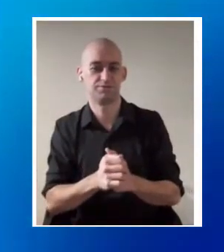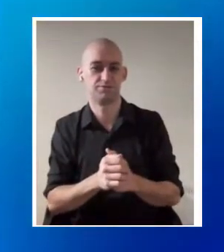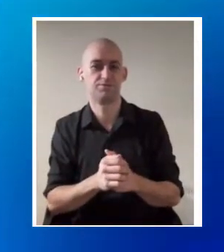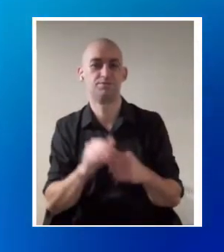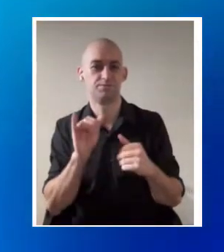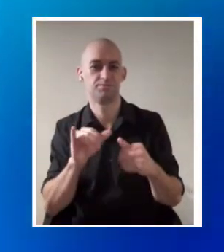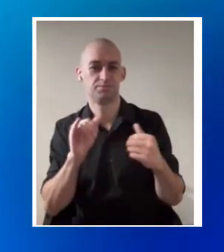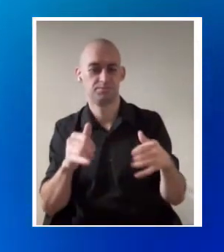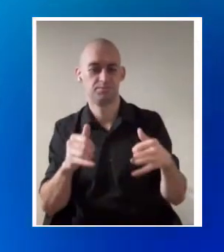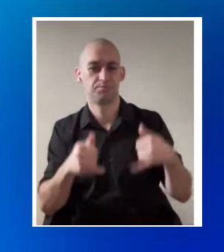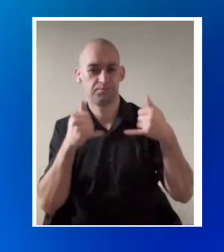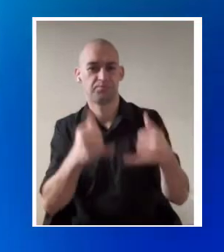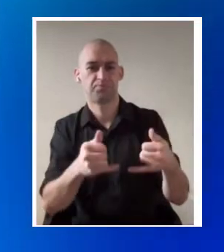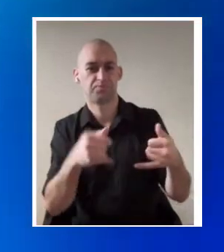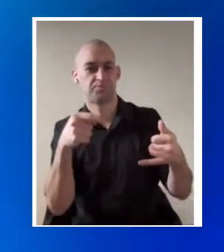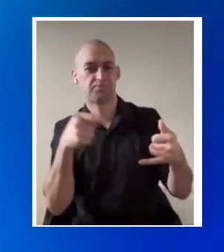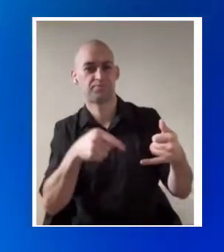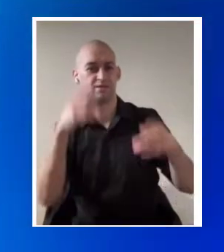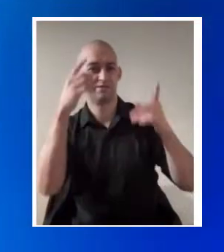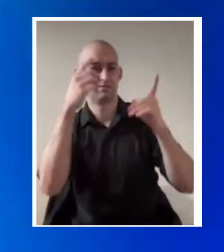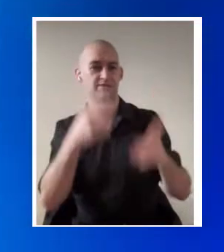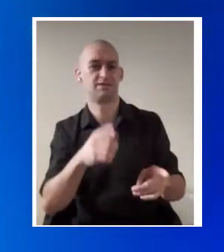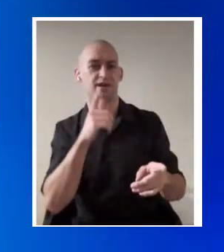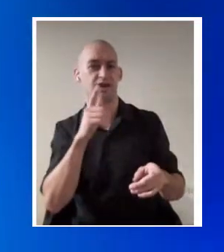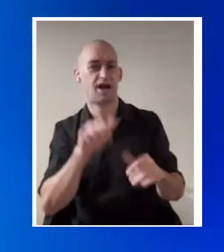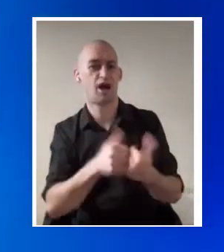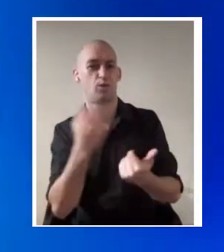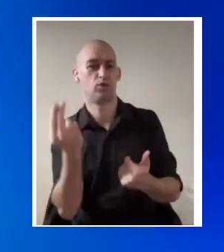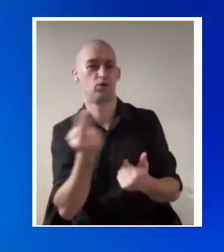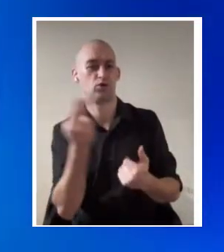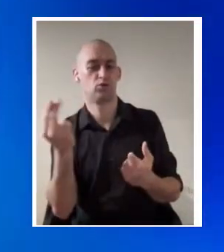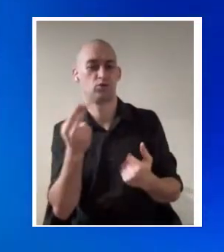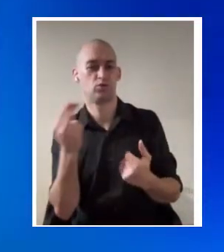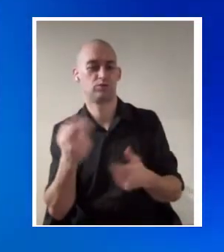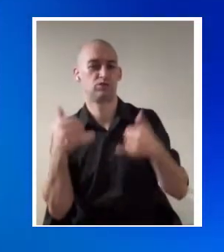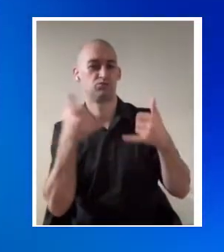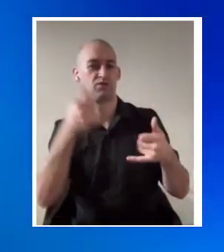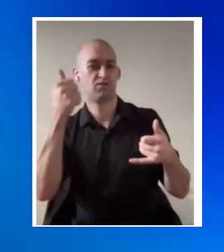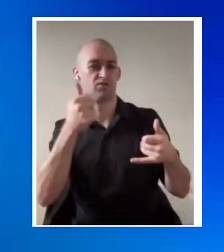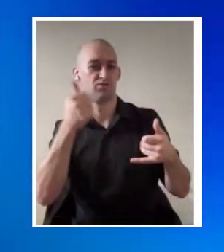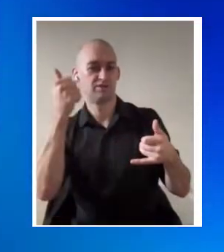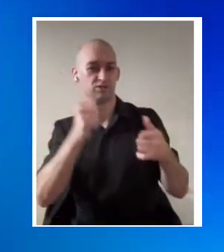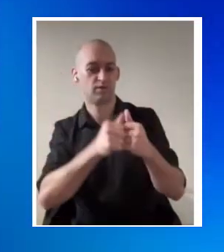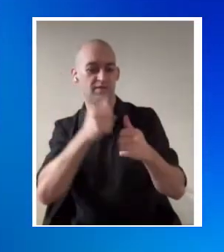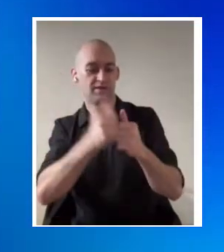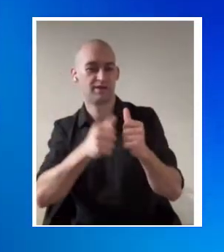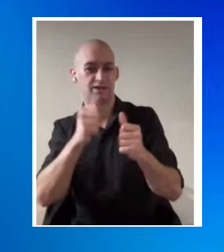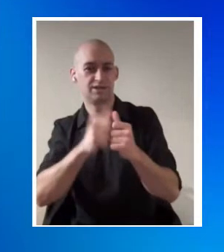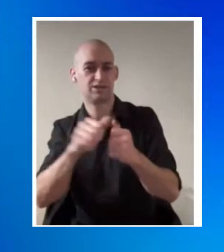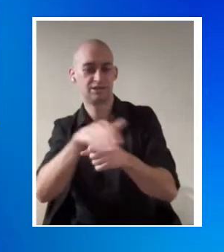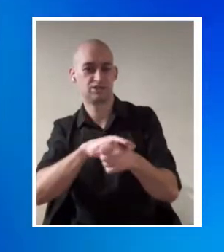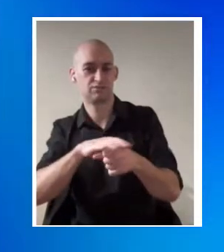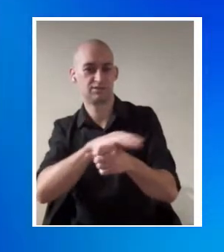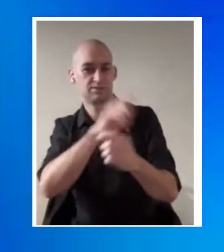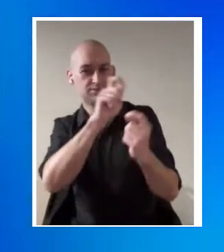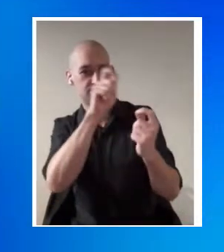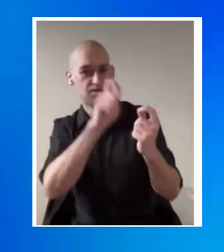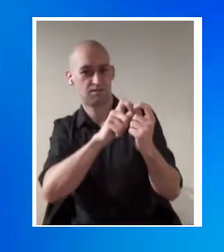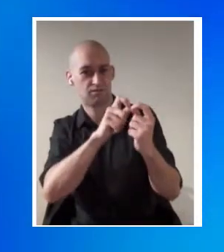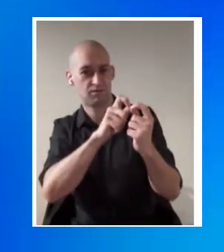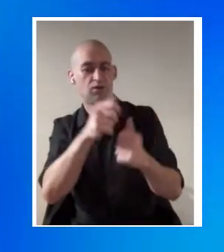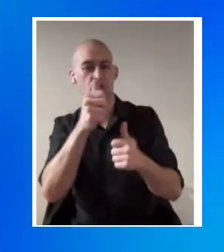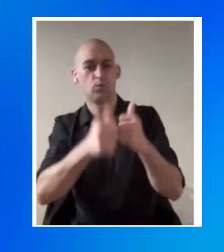supervisor decides how to best use the grant funds within their district, specifically unincorporated areas of the